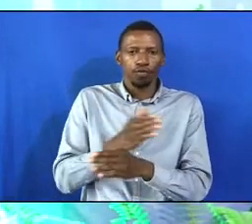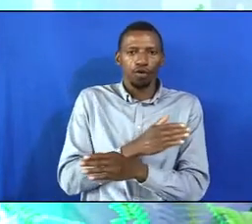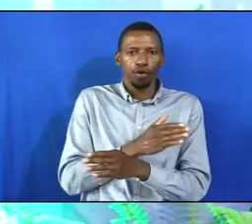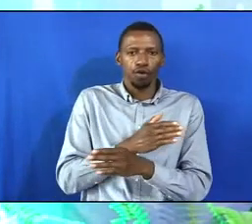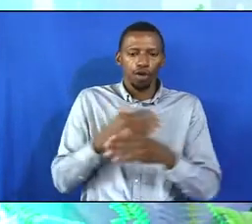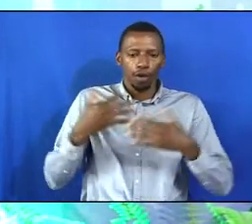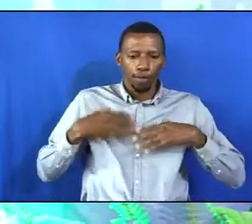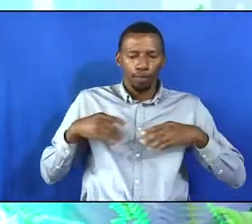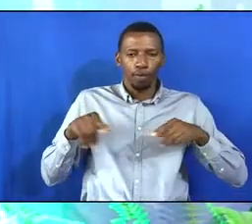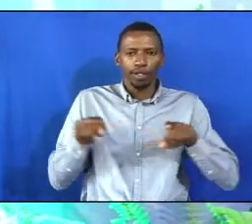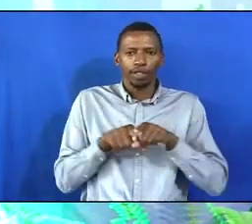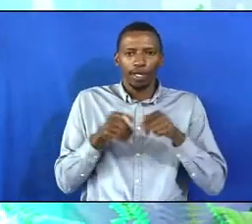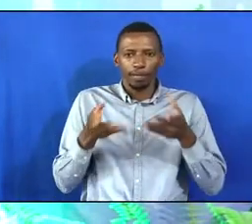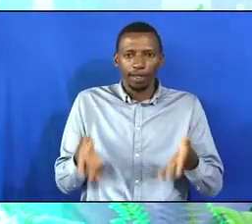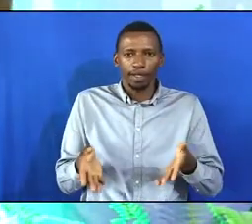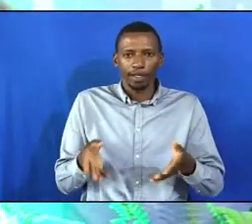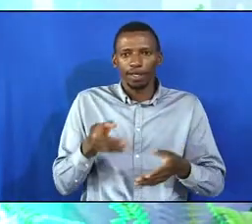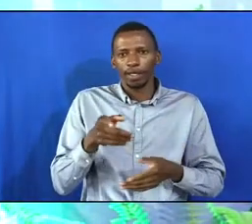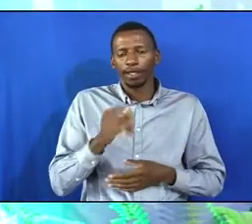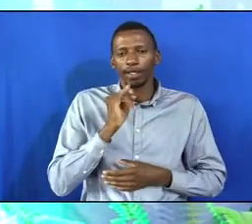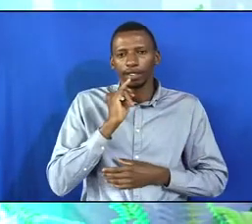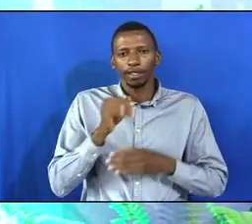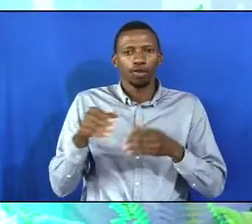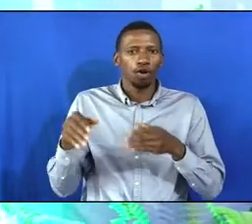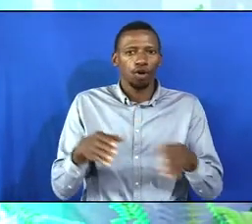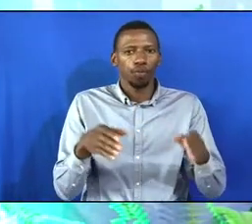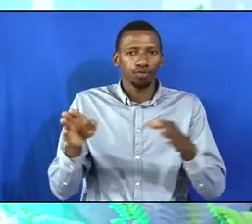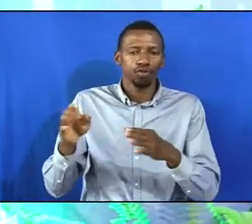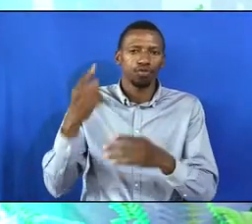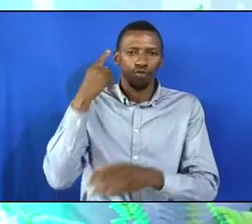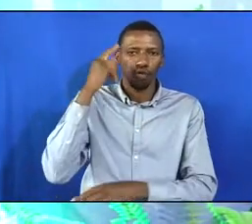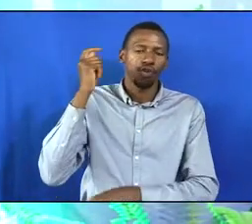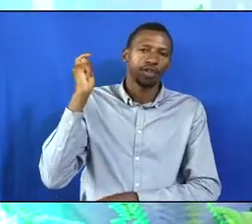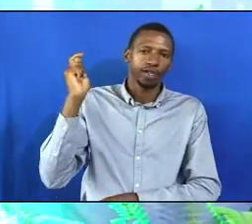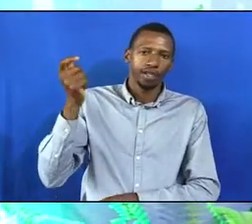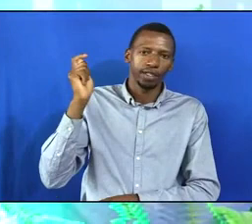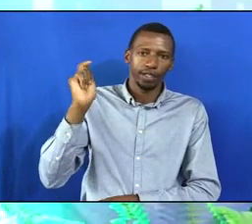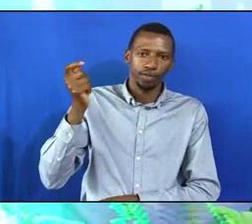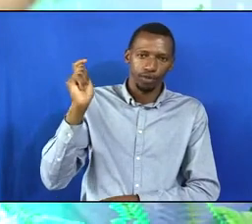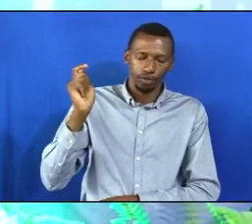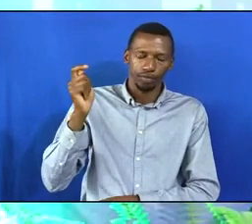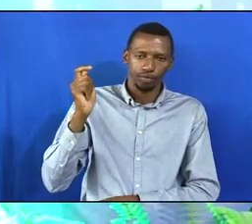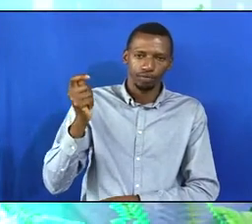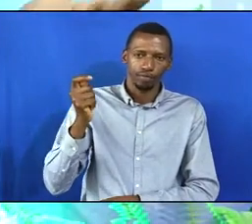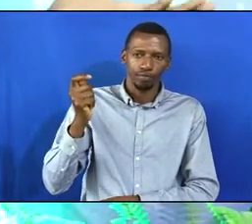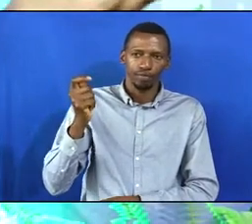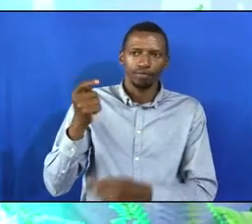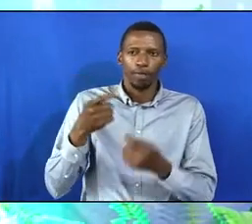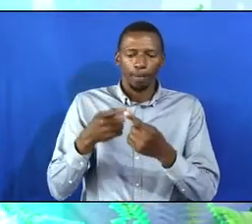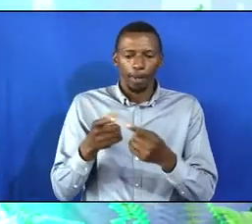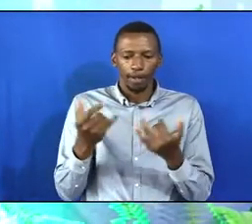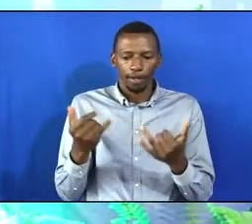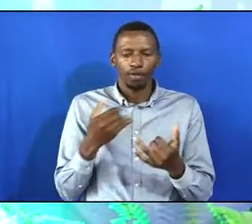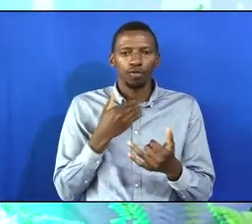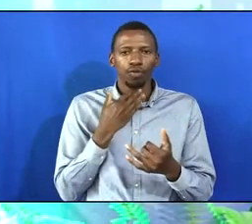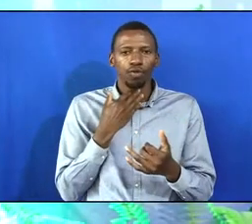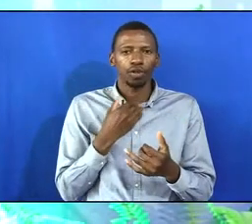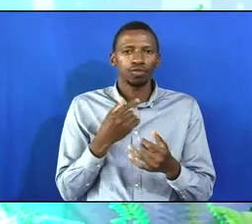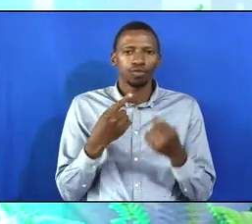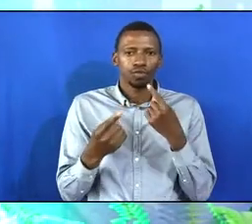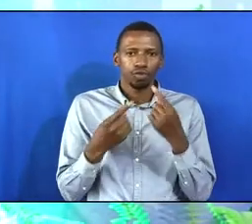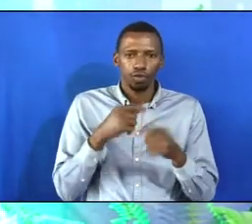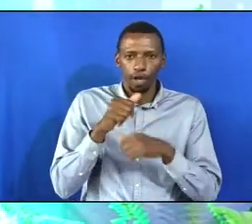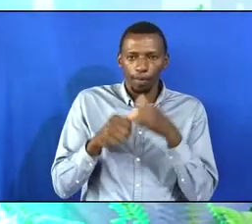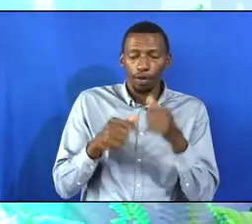this, it's an opportunity to testify. But to get back to the testimony that my brother